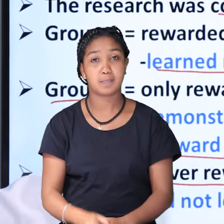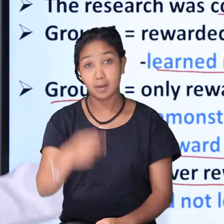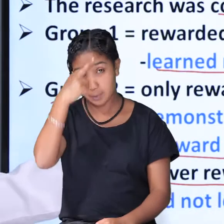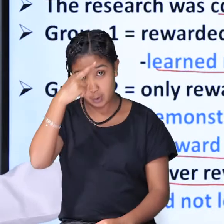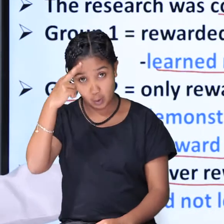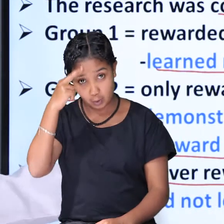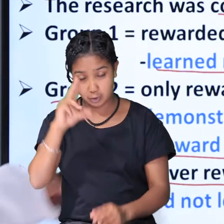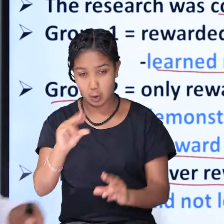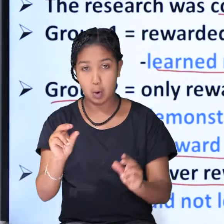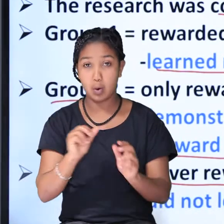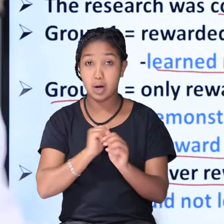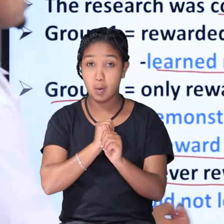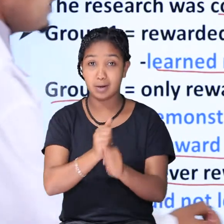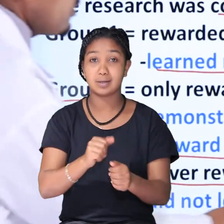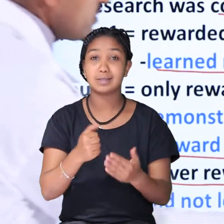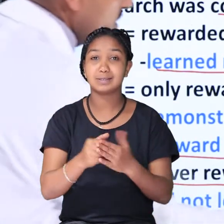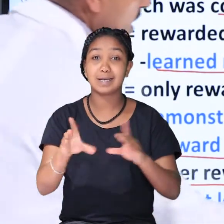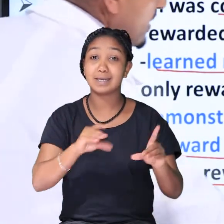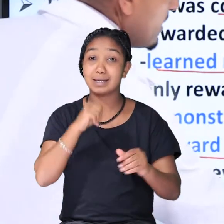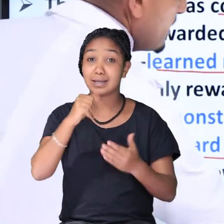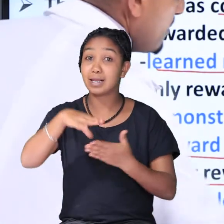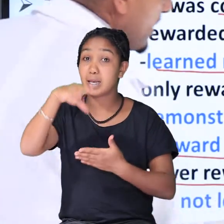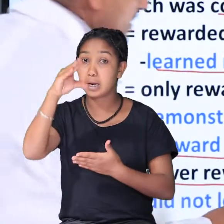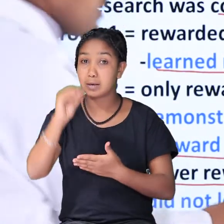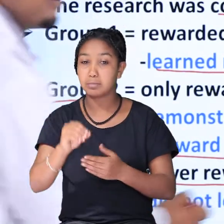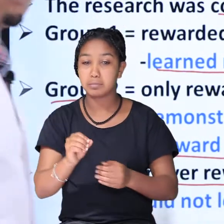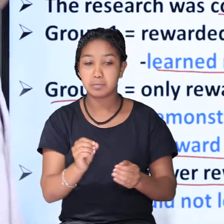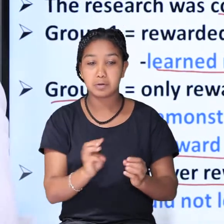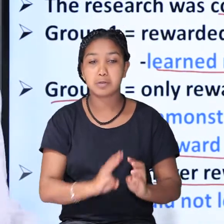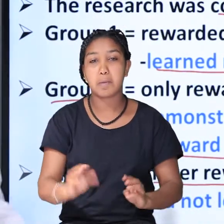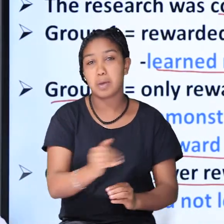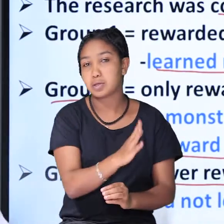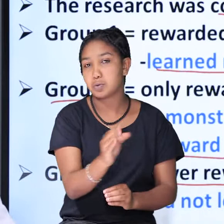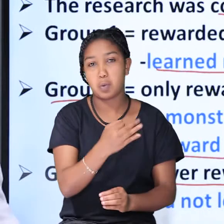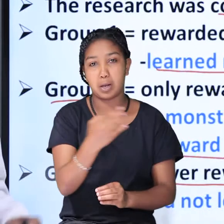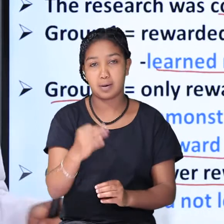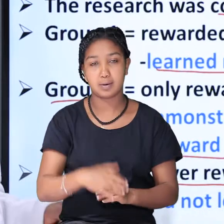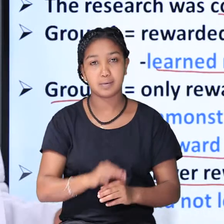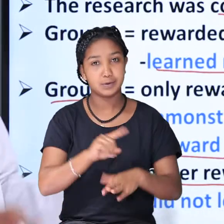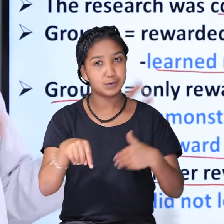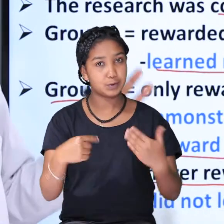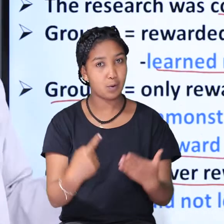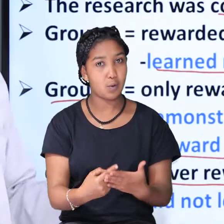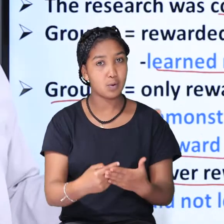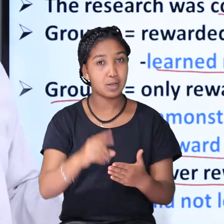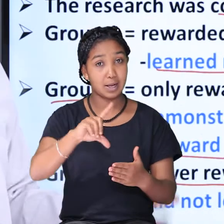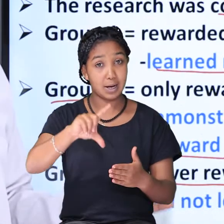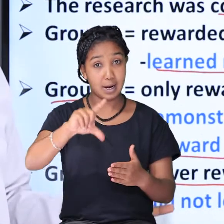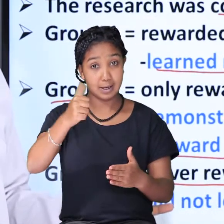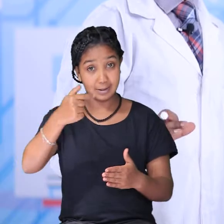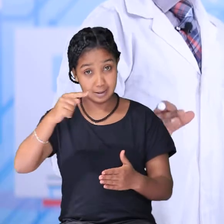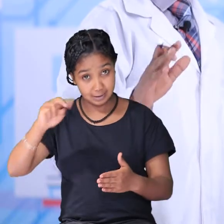Because they are never rewarded, they did not learn the maze well. So latent